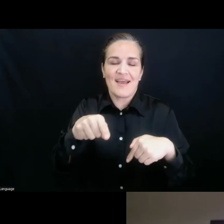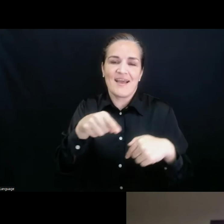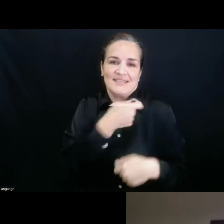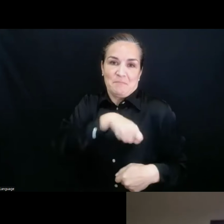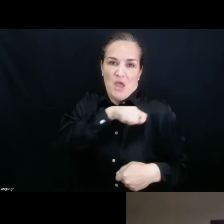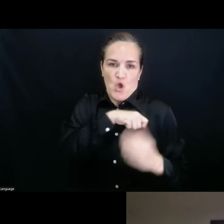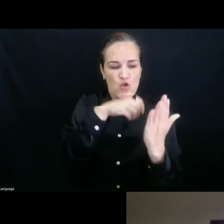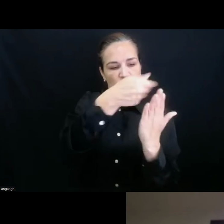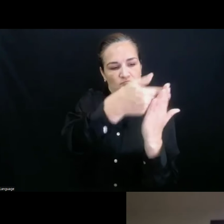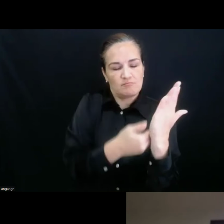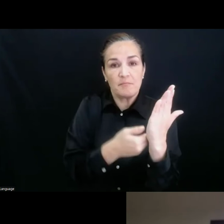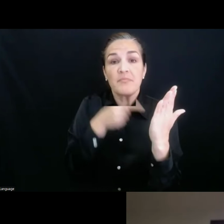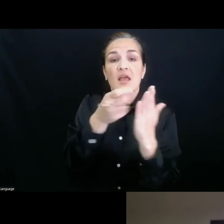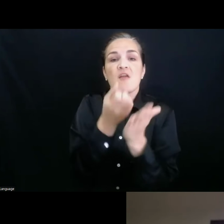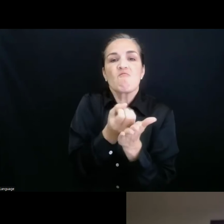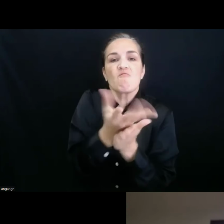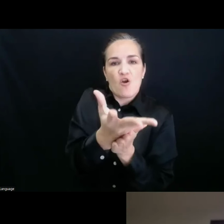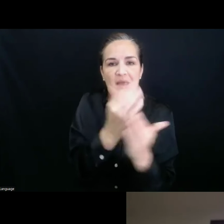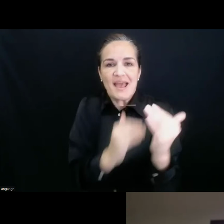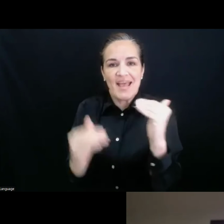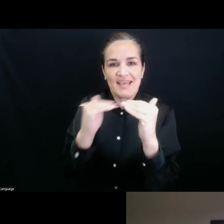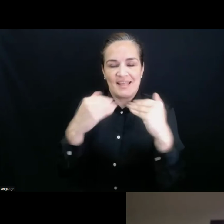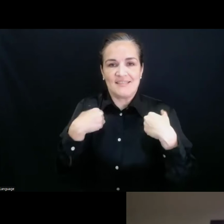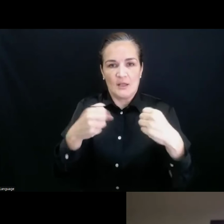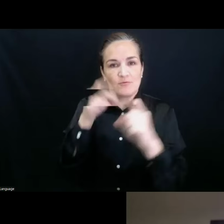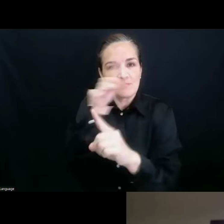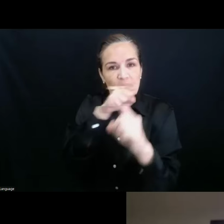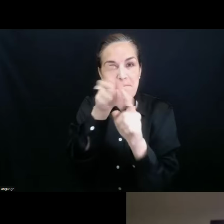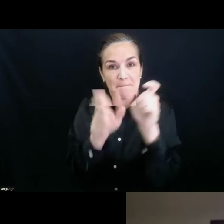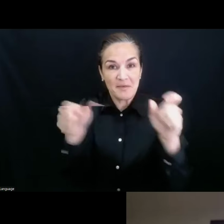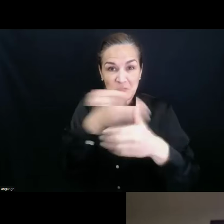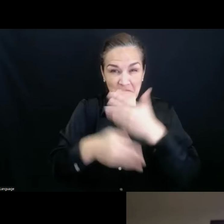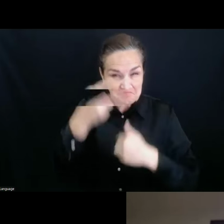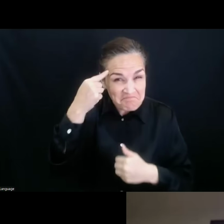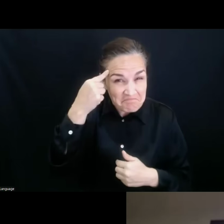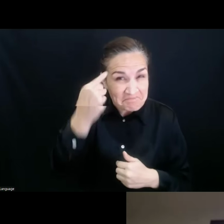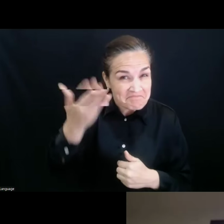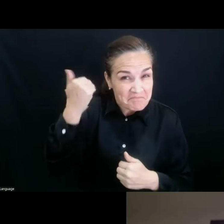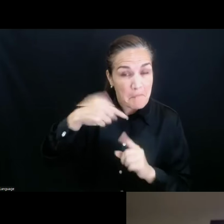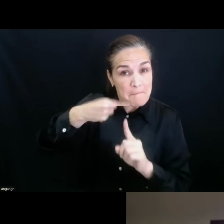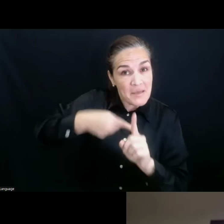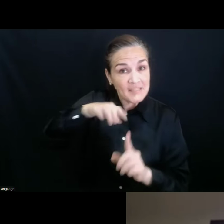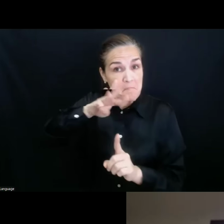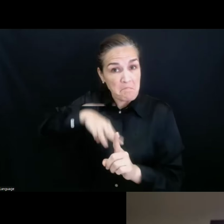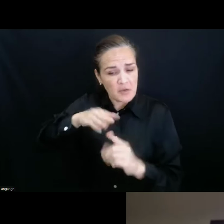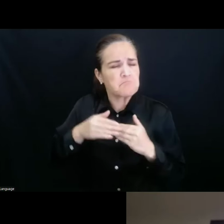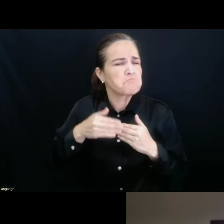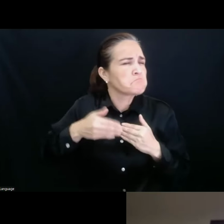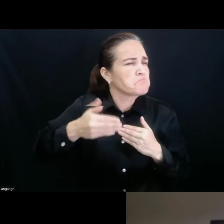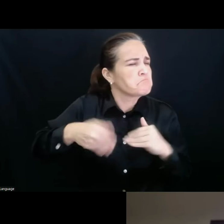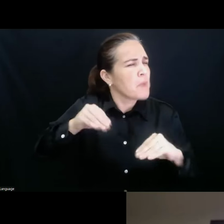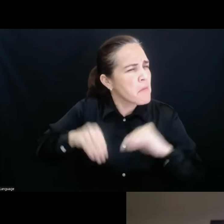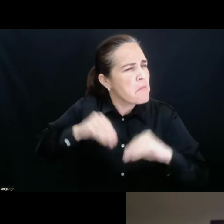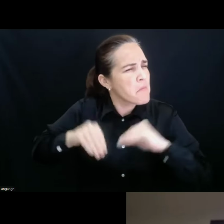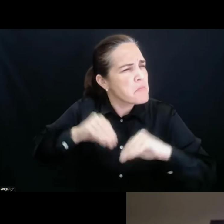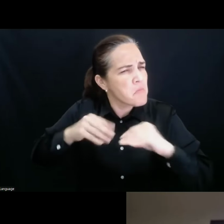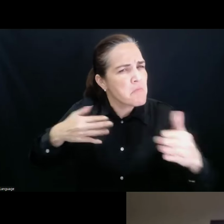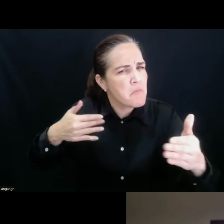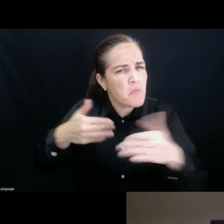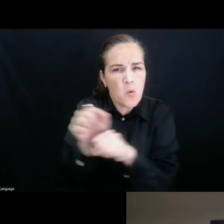de the gafas Global de salud Report on para Equity personas in con Health discapacidad. for people Pues with bien, unos cuantos meses disabilities. después hemos A conseguido few months también after,